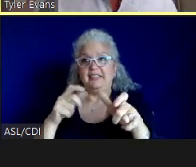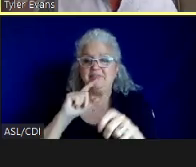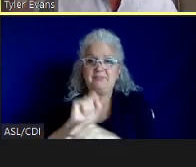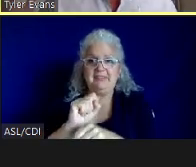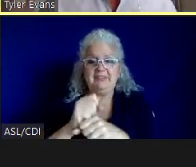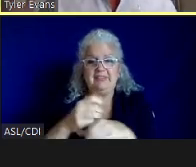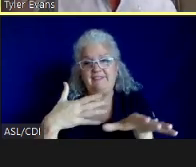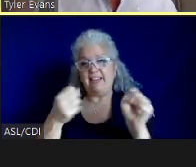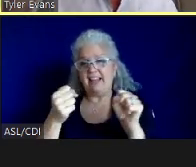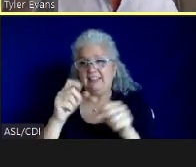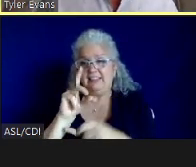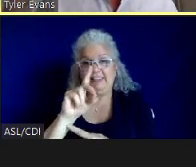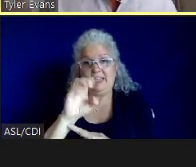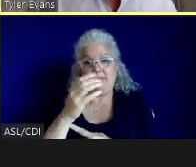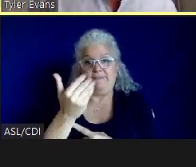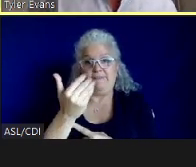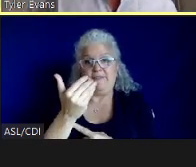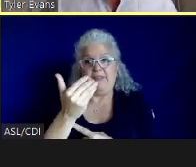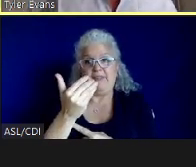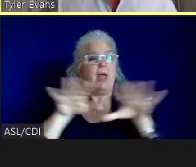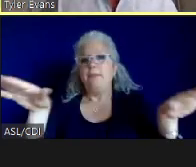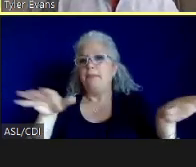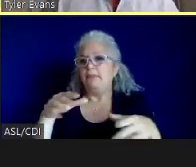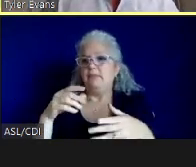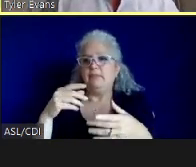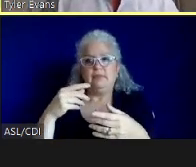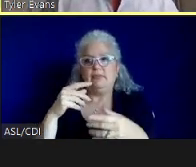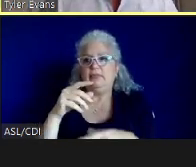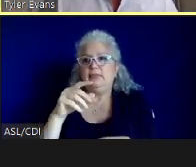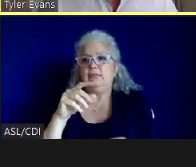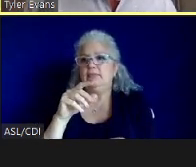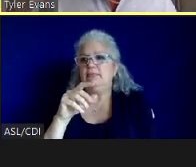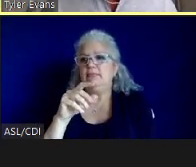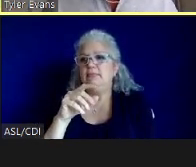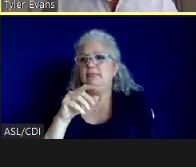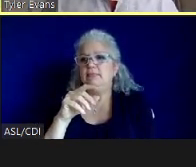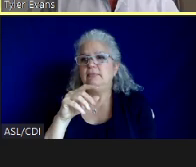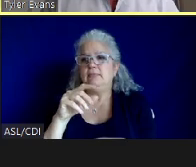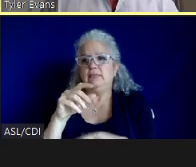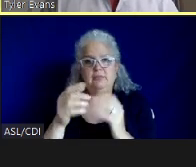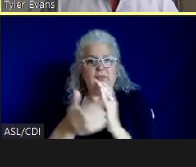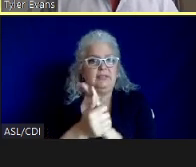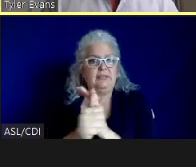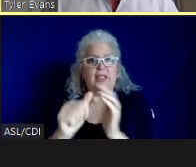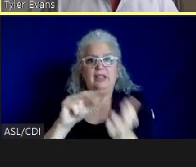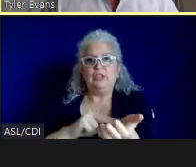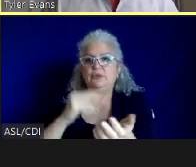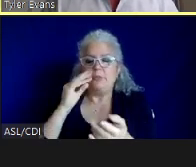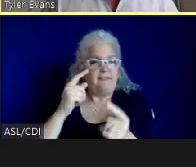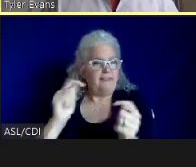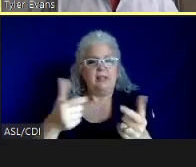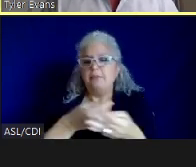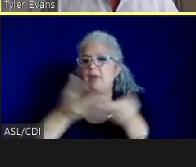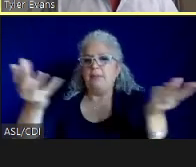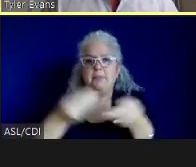at skilled nursing facilities, vaccinating the staff. There's a lot of dancing. There was a lot of